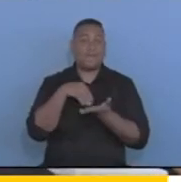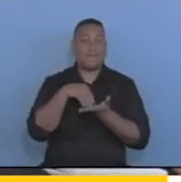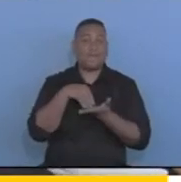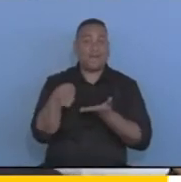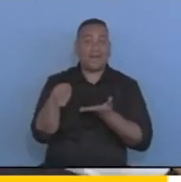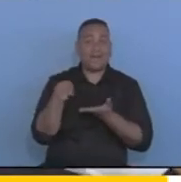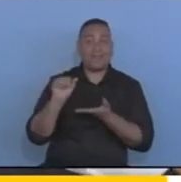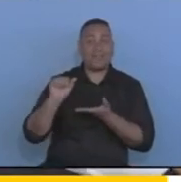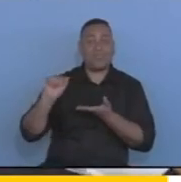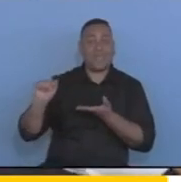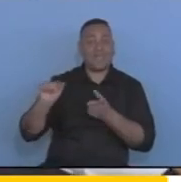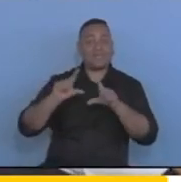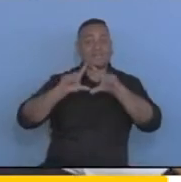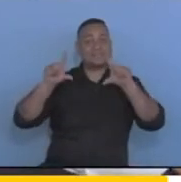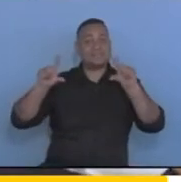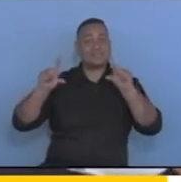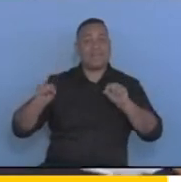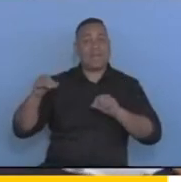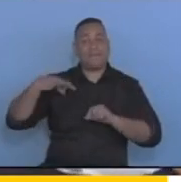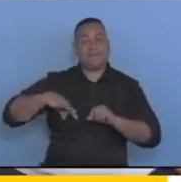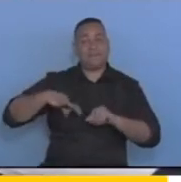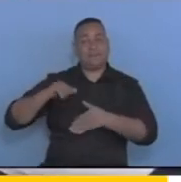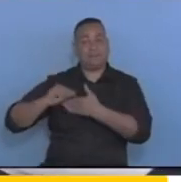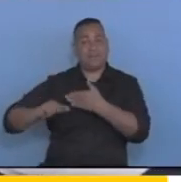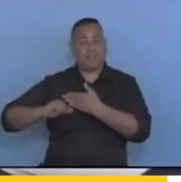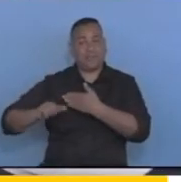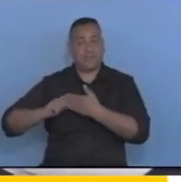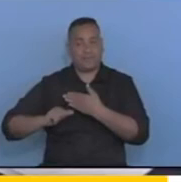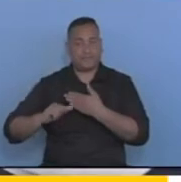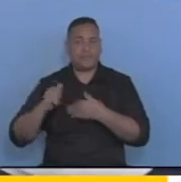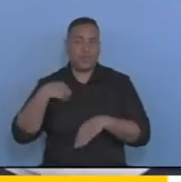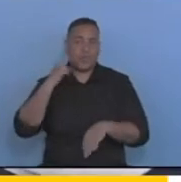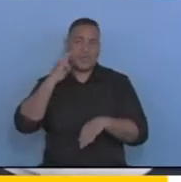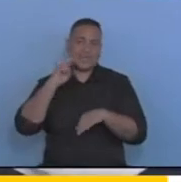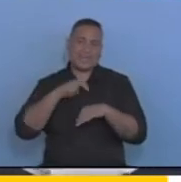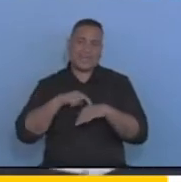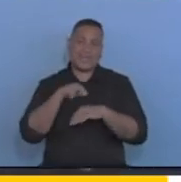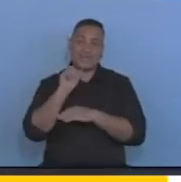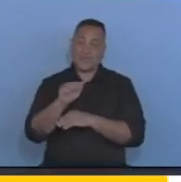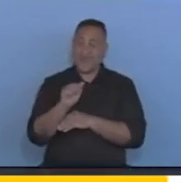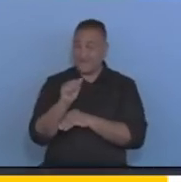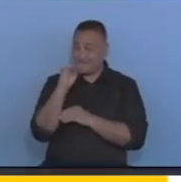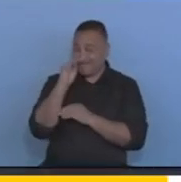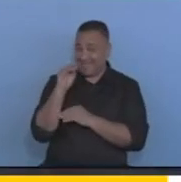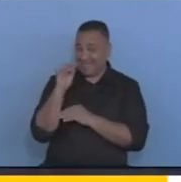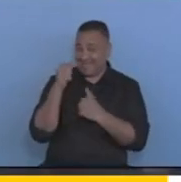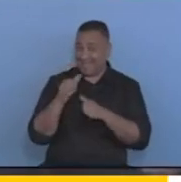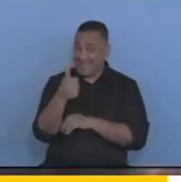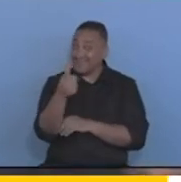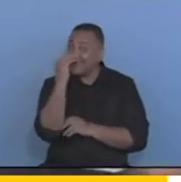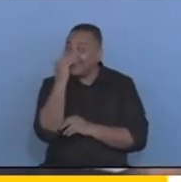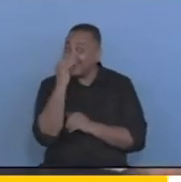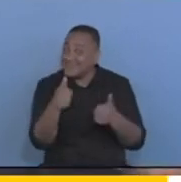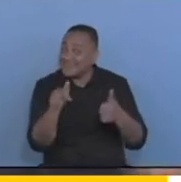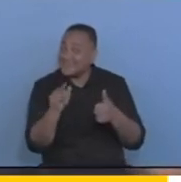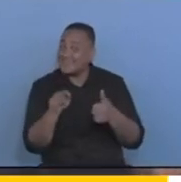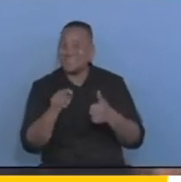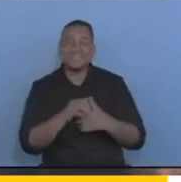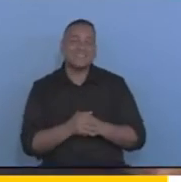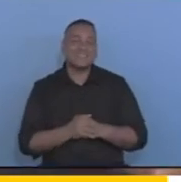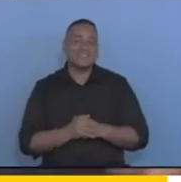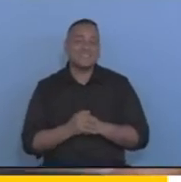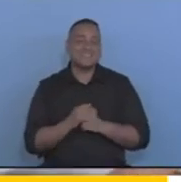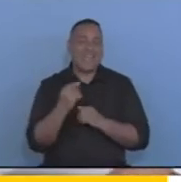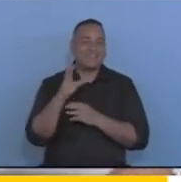the stipends the stipends for them now. Okay. And that is very good important. News. That's good news, guys. There's funding available. There's funding available. Go for